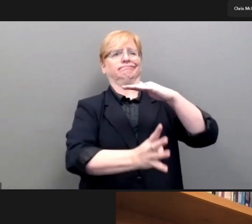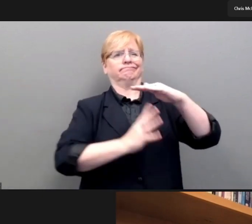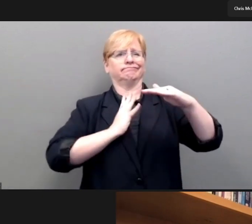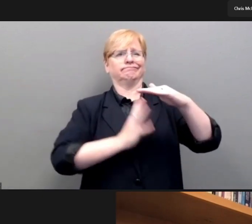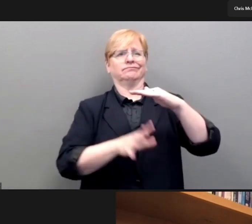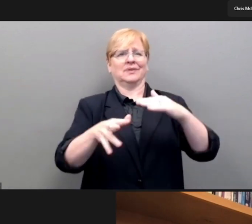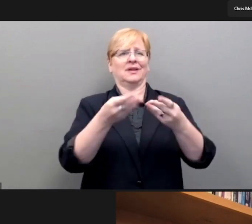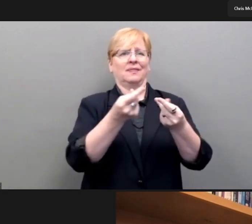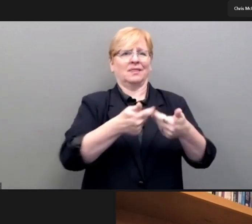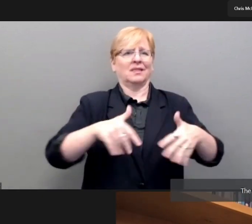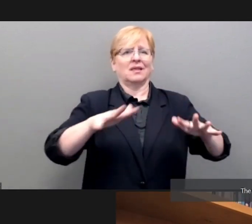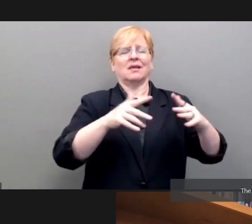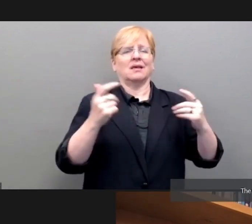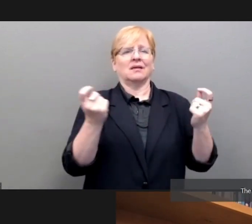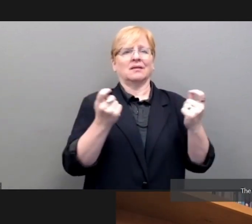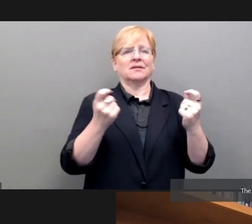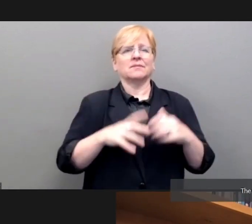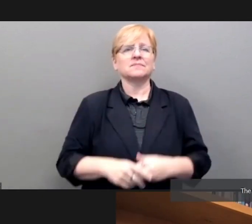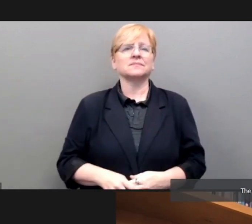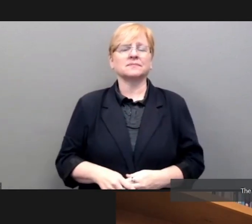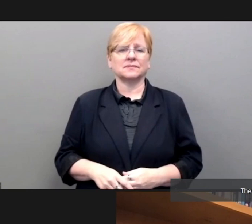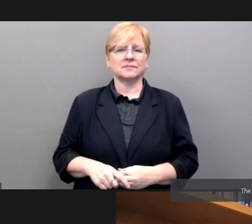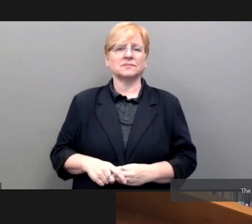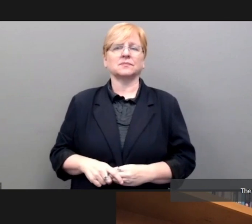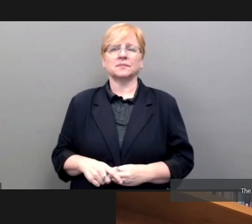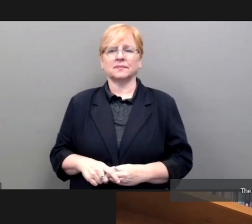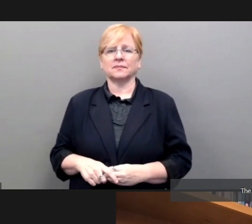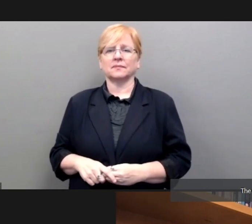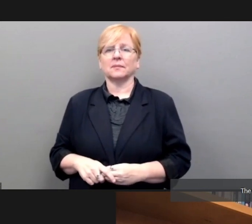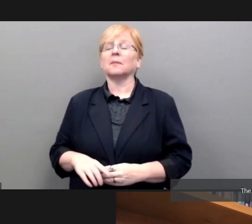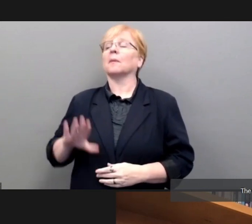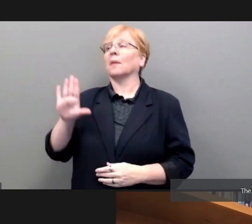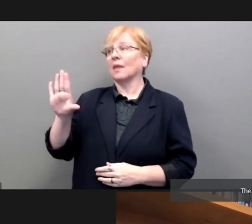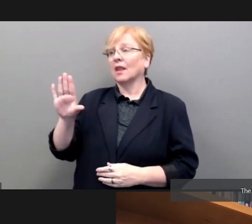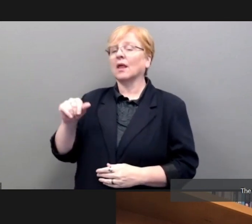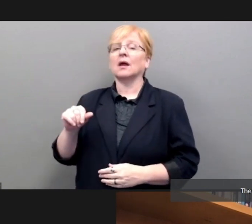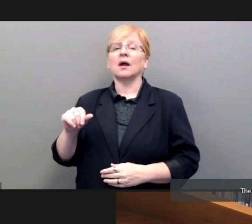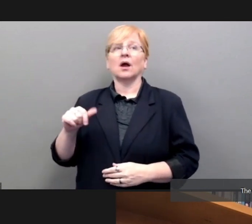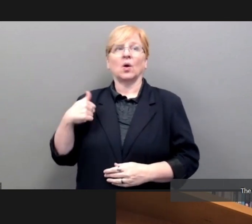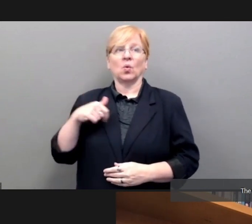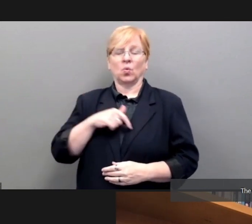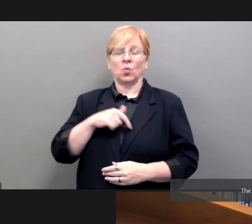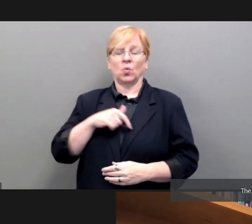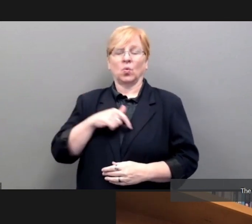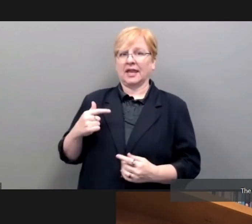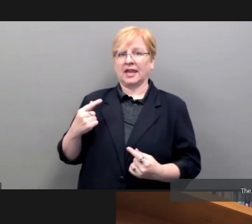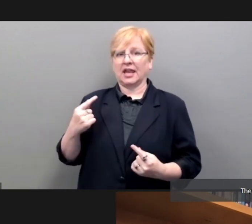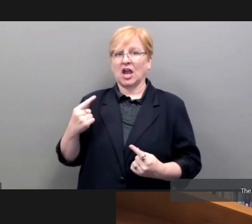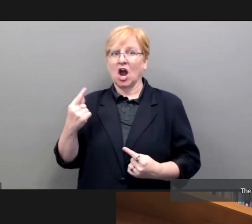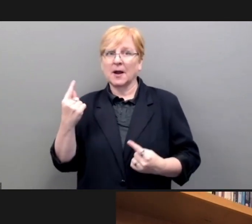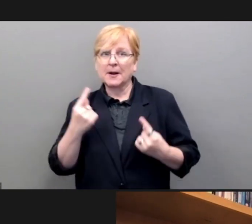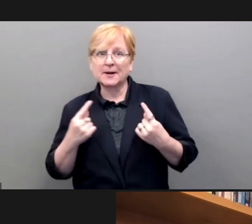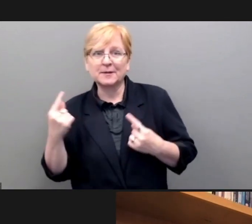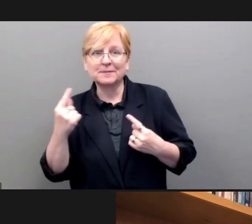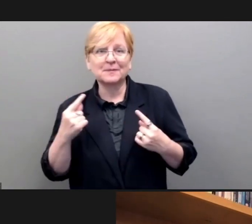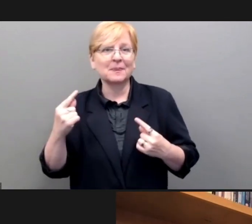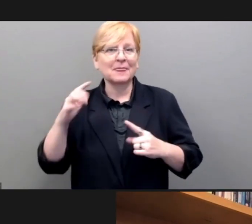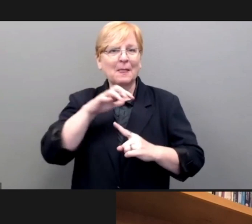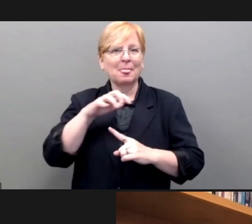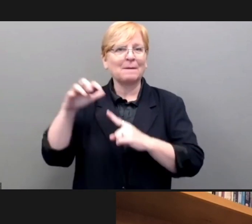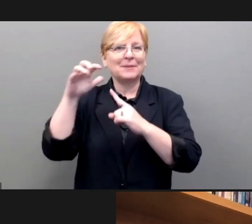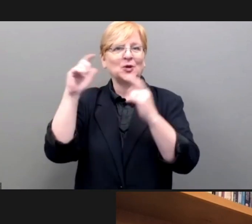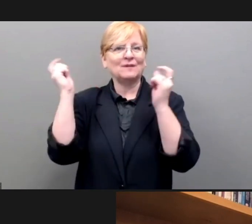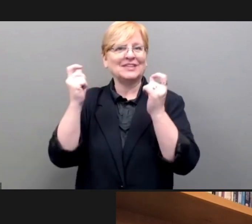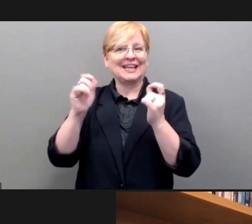you. Well, let's again, we are leaning in the Balloon Fiesta board, as we've